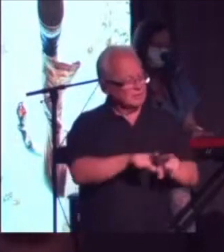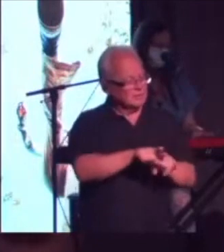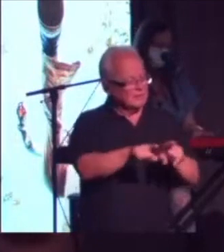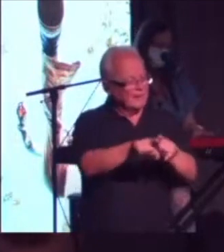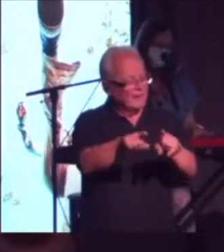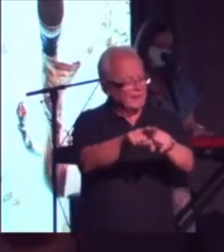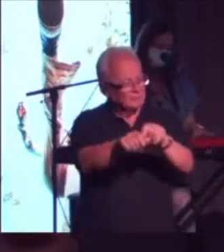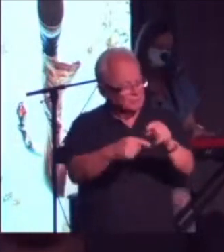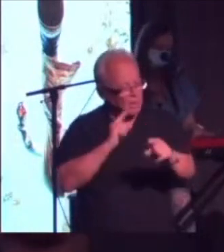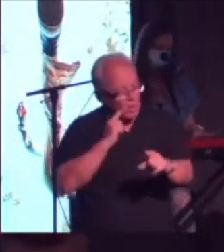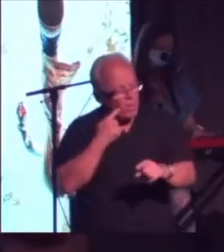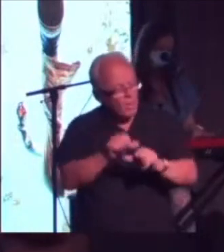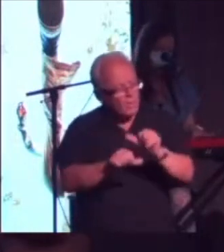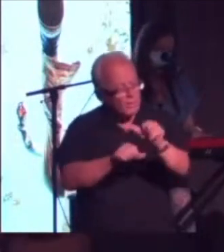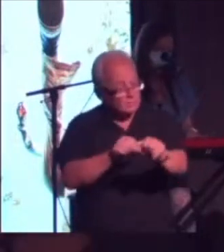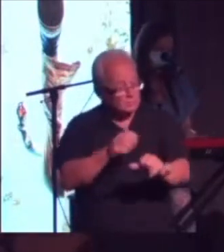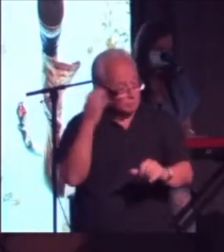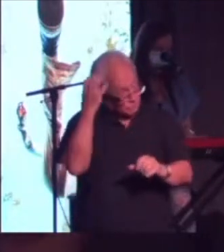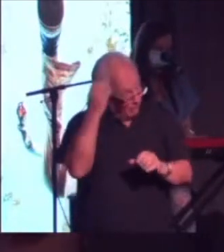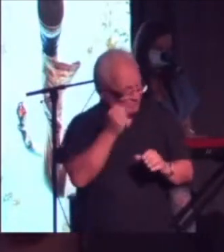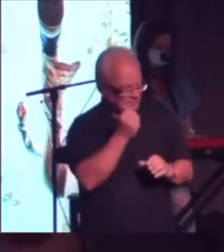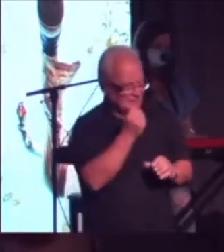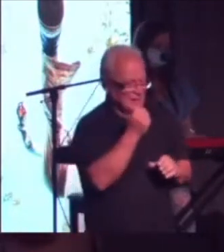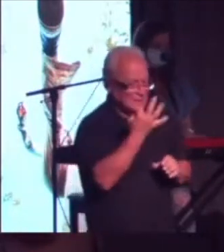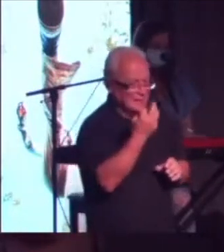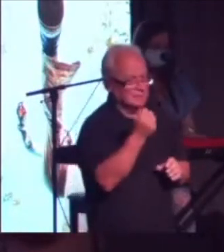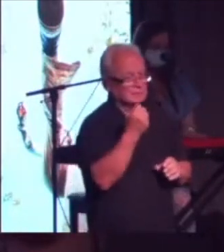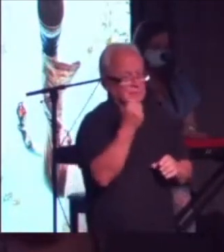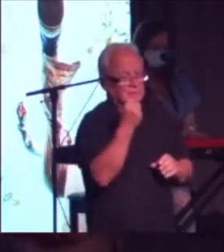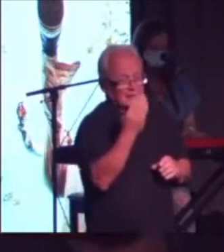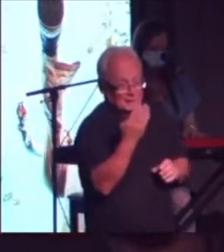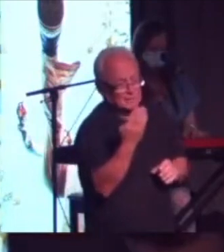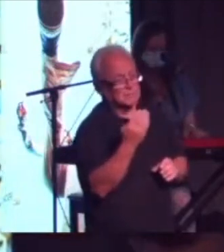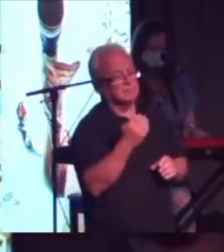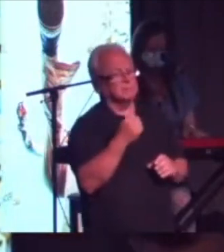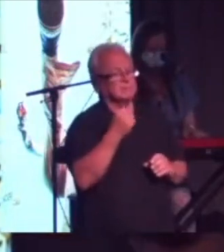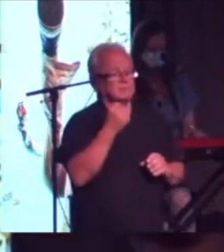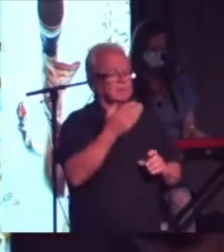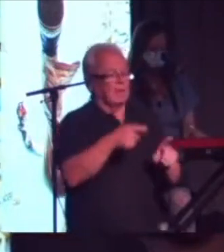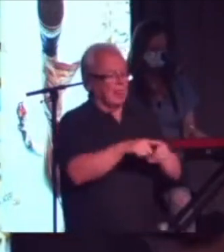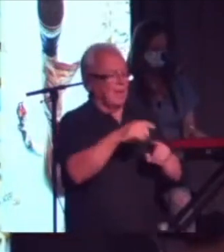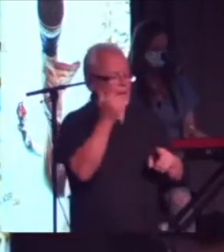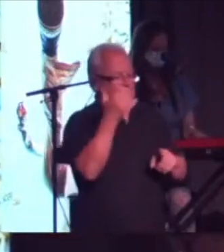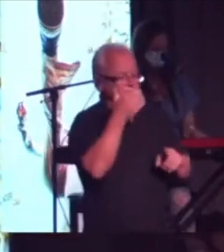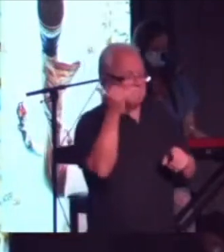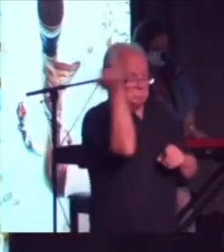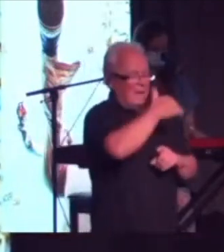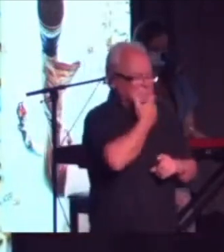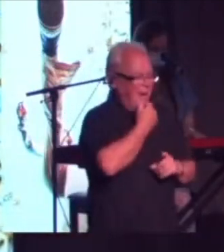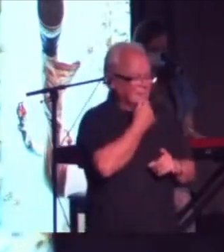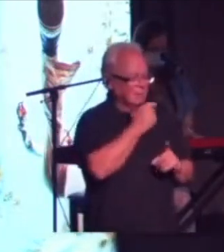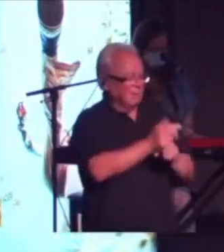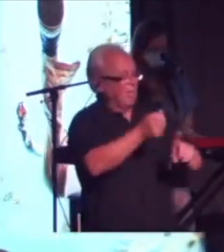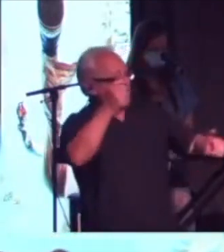Proverbs 26:18-19. Like a madman who throws firebrands, arrows, and death is the